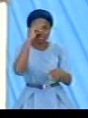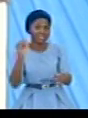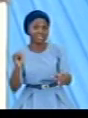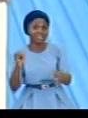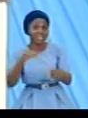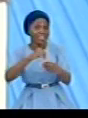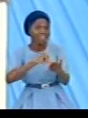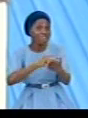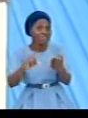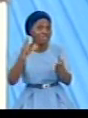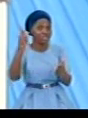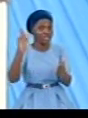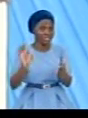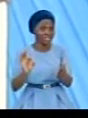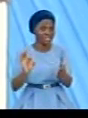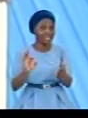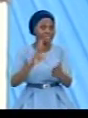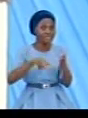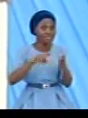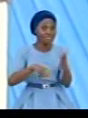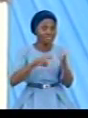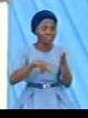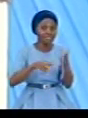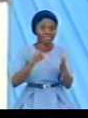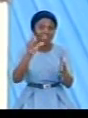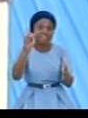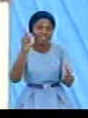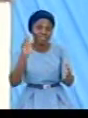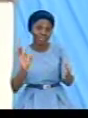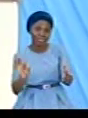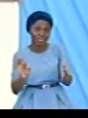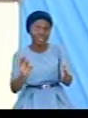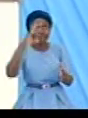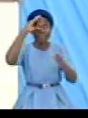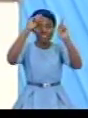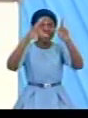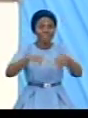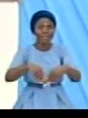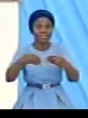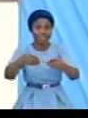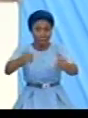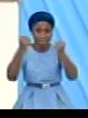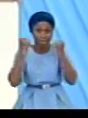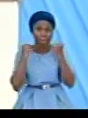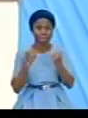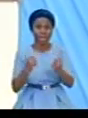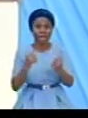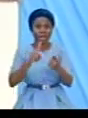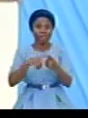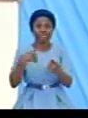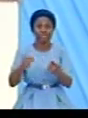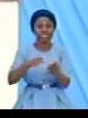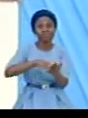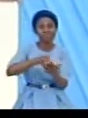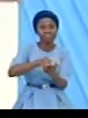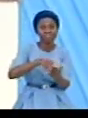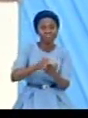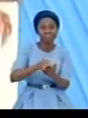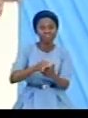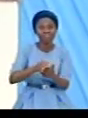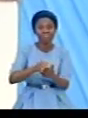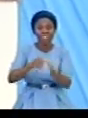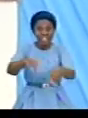Verse 29, are you there? Are you there? He giveth power to the faint. He